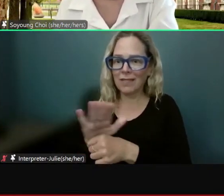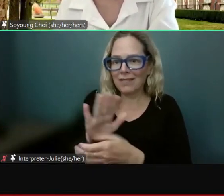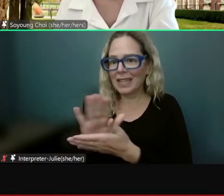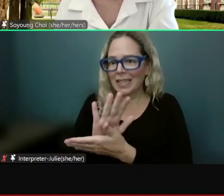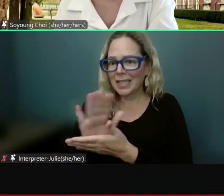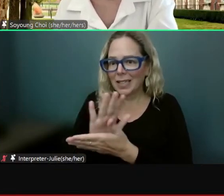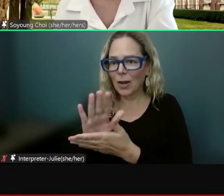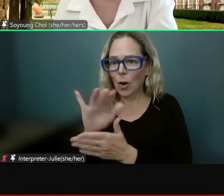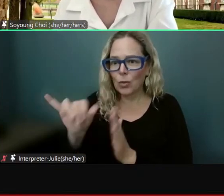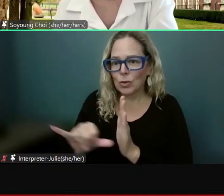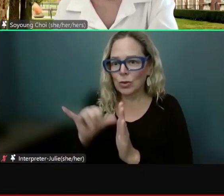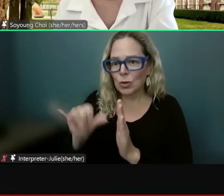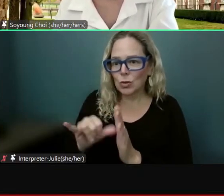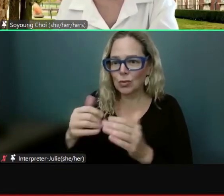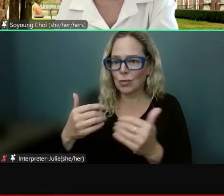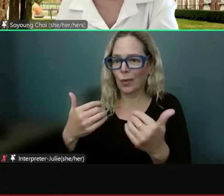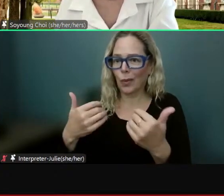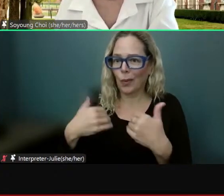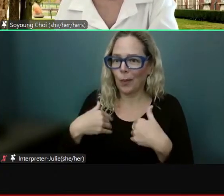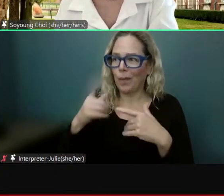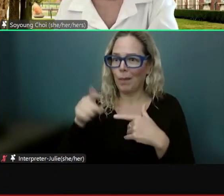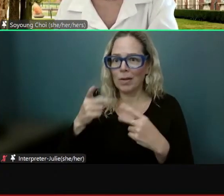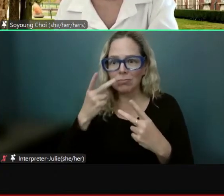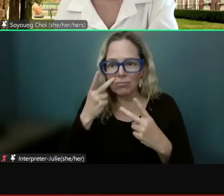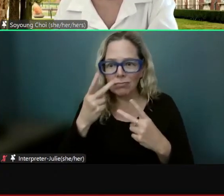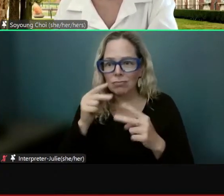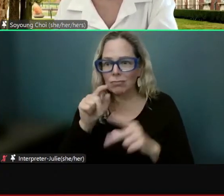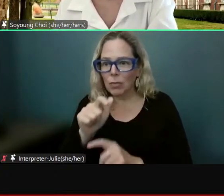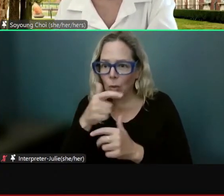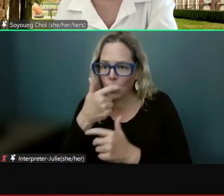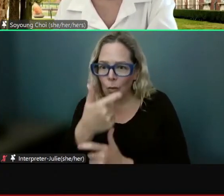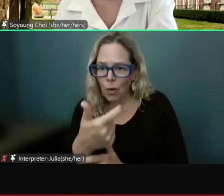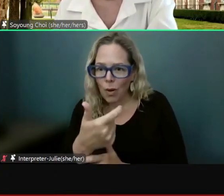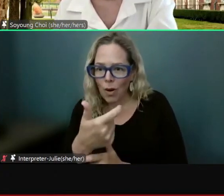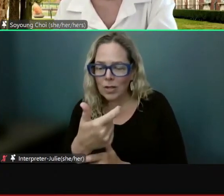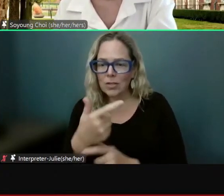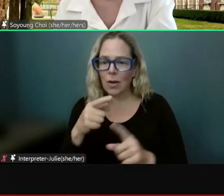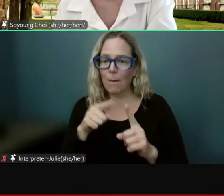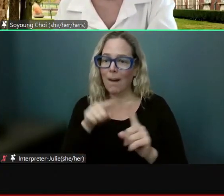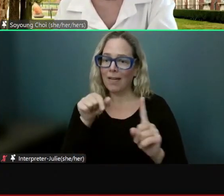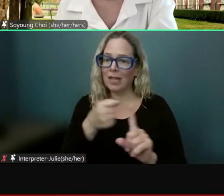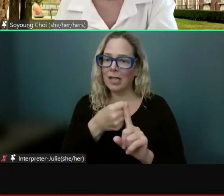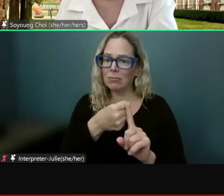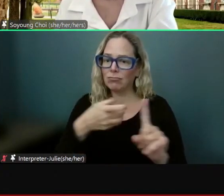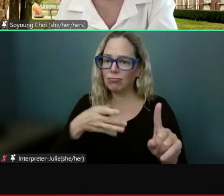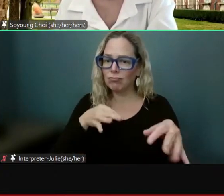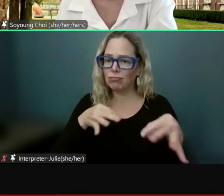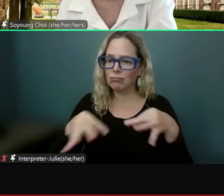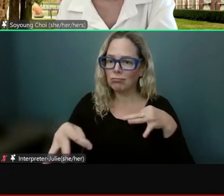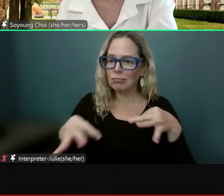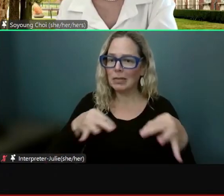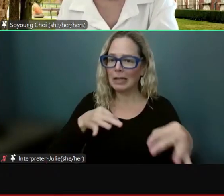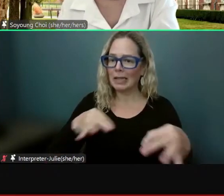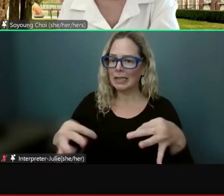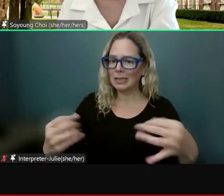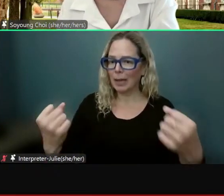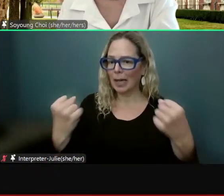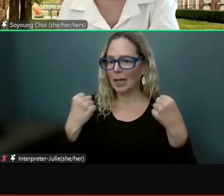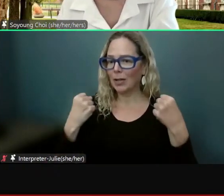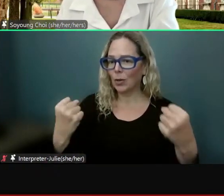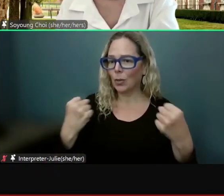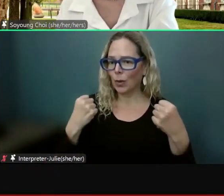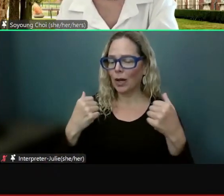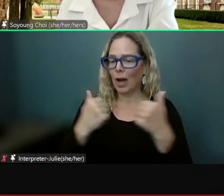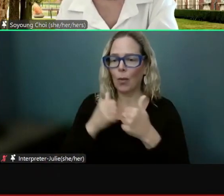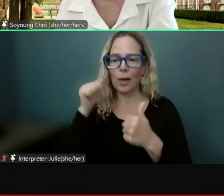YouTube. We ensured that blind users could fully understand and follow the workout using only sound